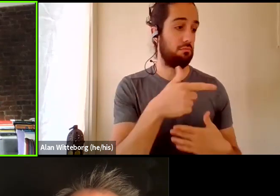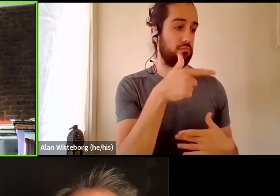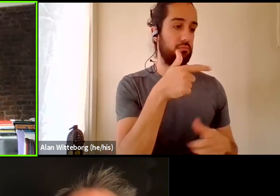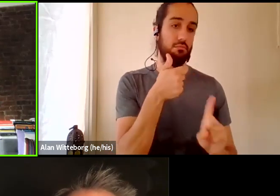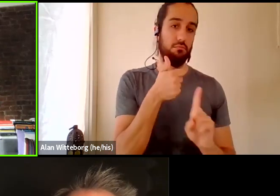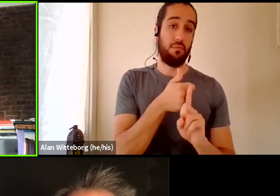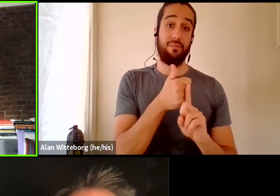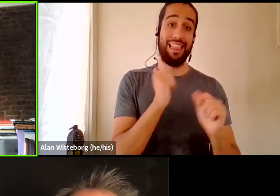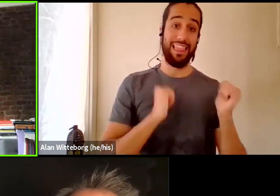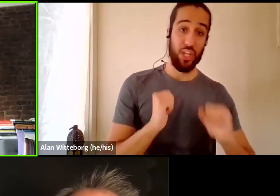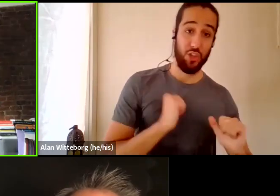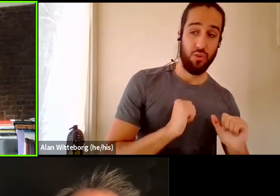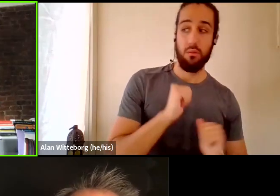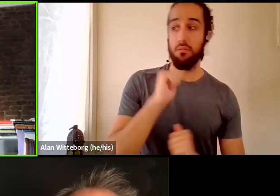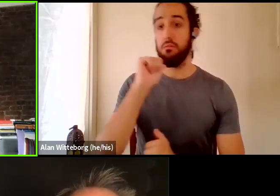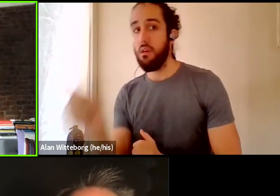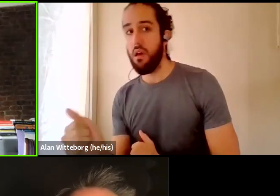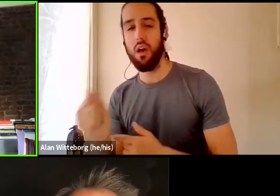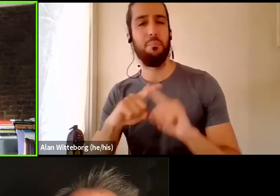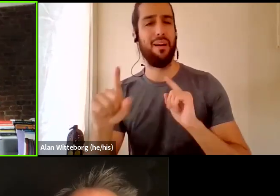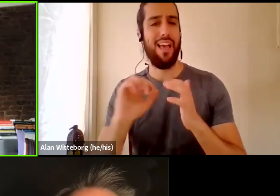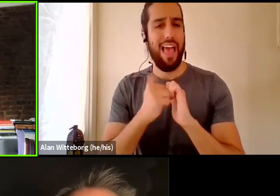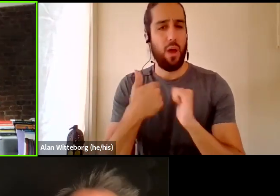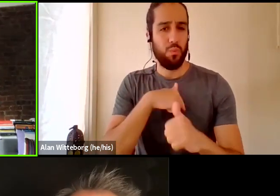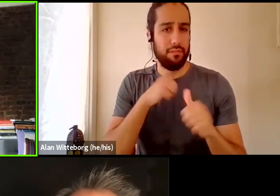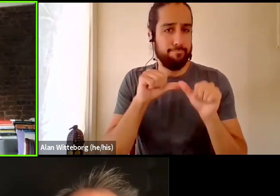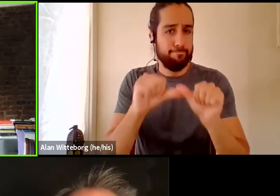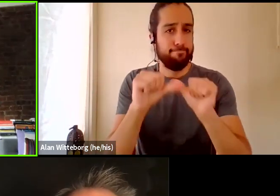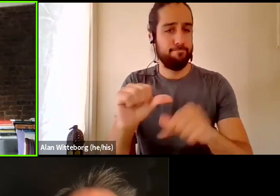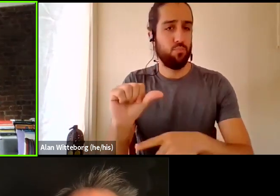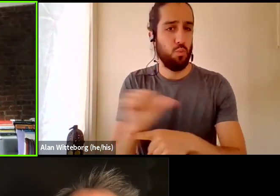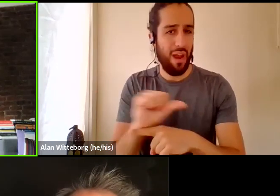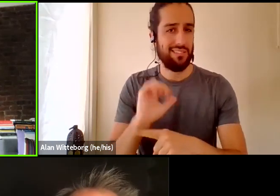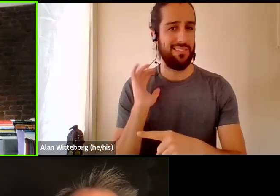is how can we continue to practice those skills?